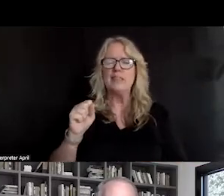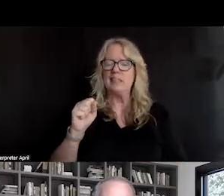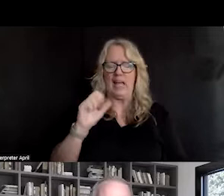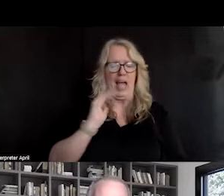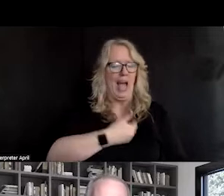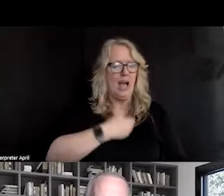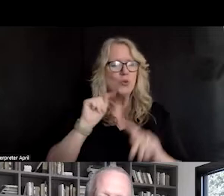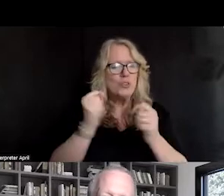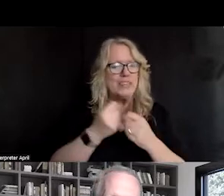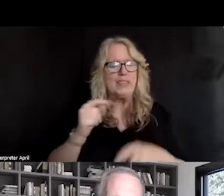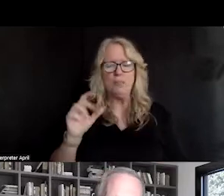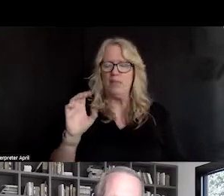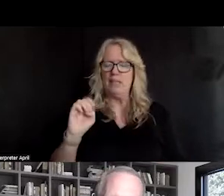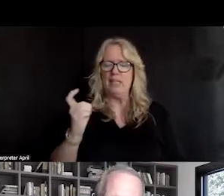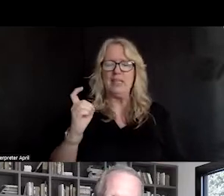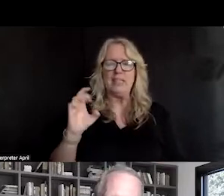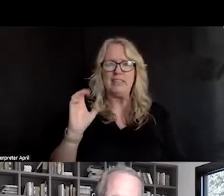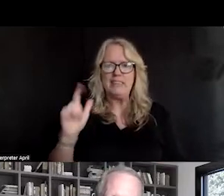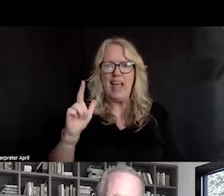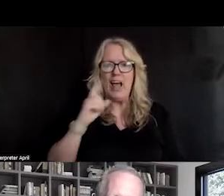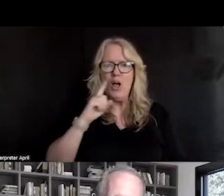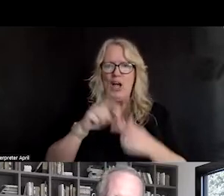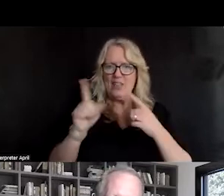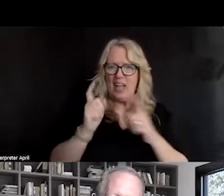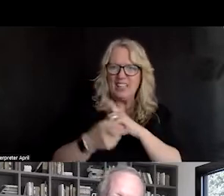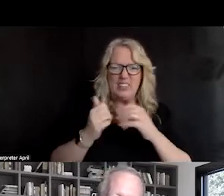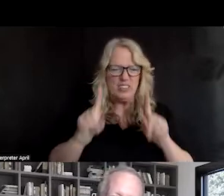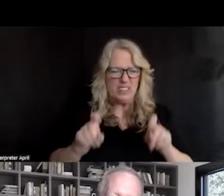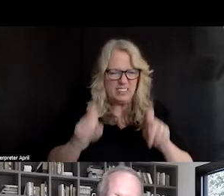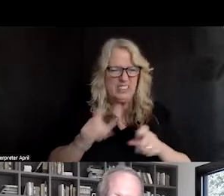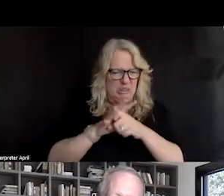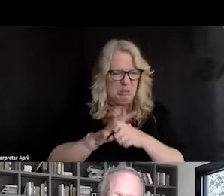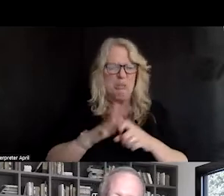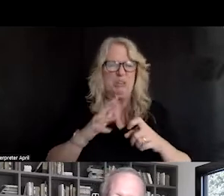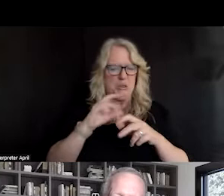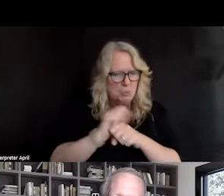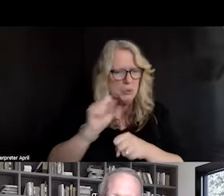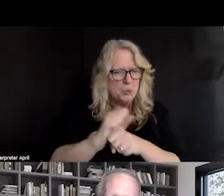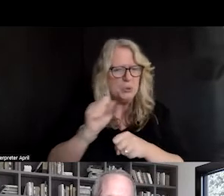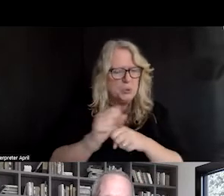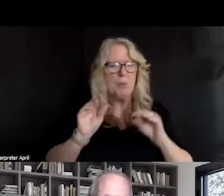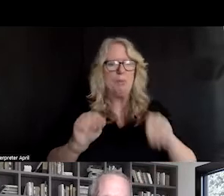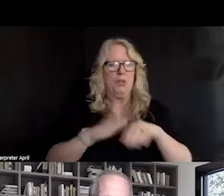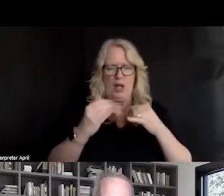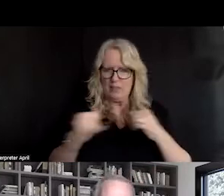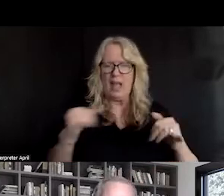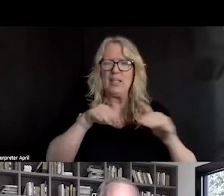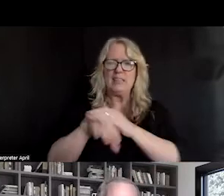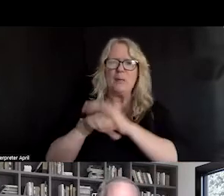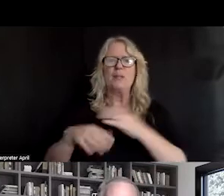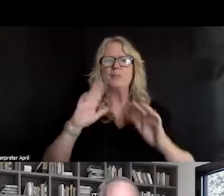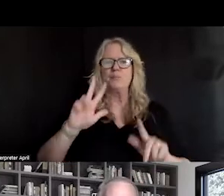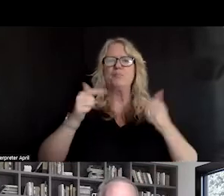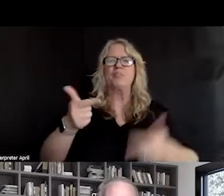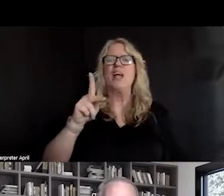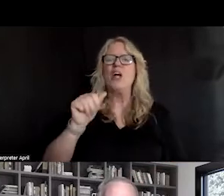that Excel version, pressure testing it, defining it, making it more rigorous, and putting it online and making it accessible. So Kana,